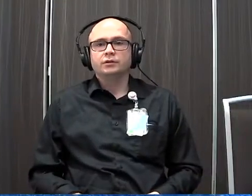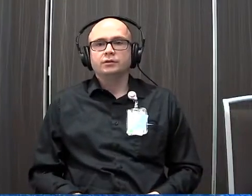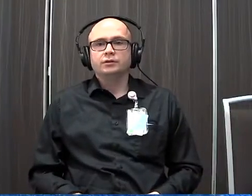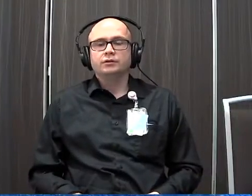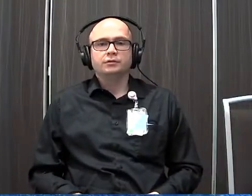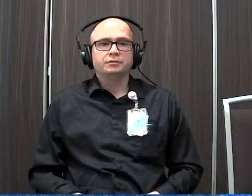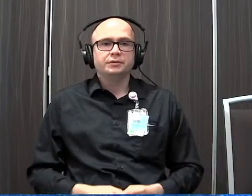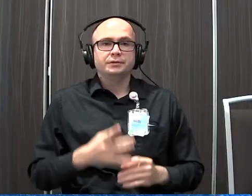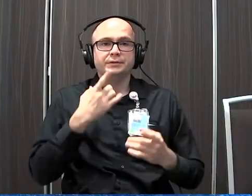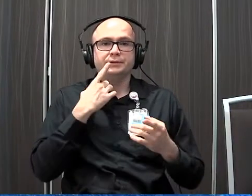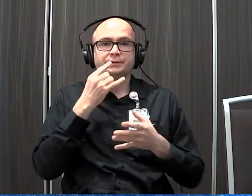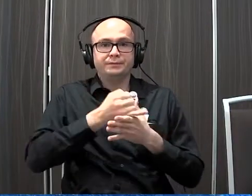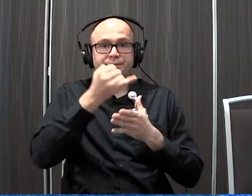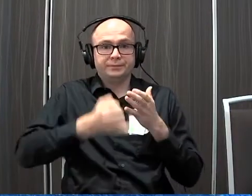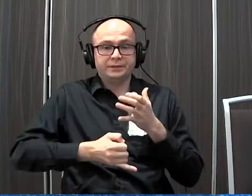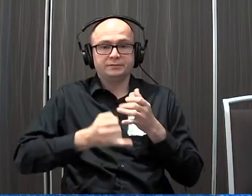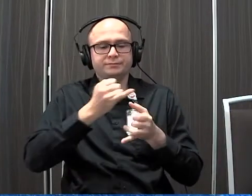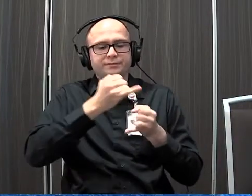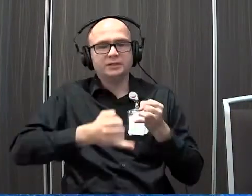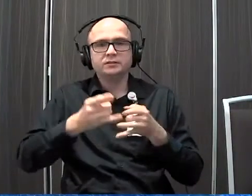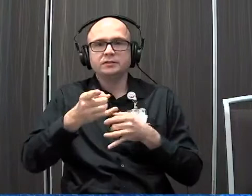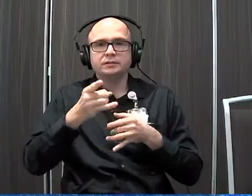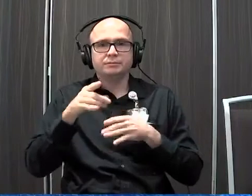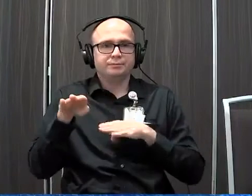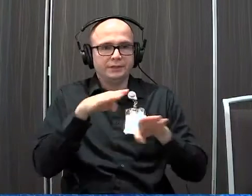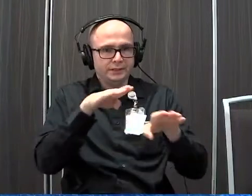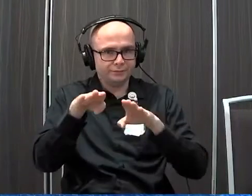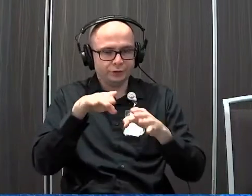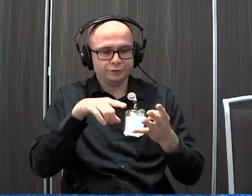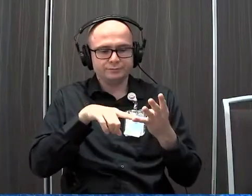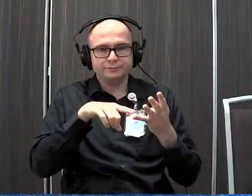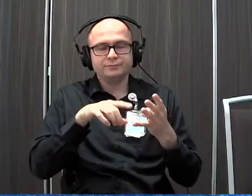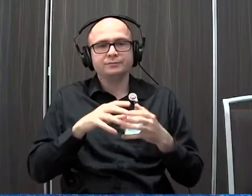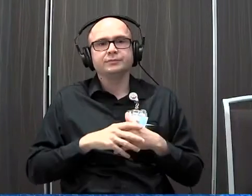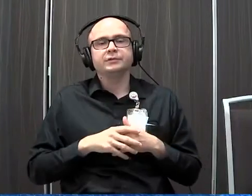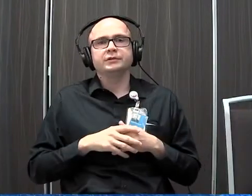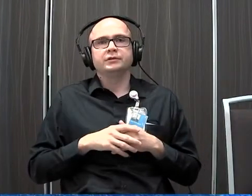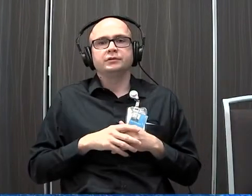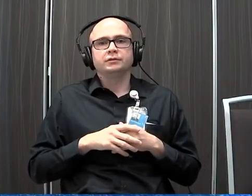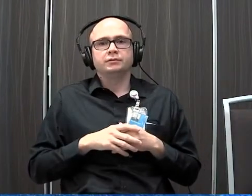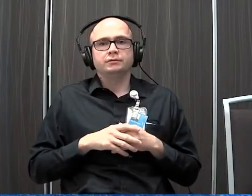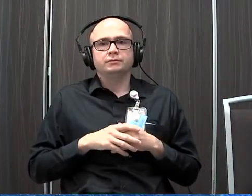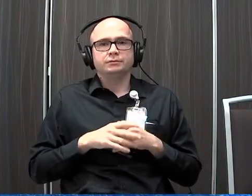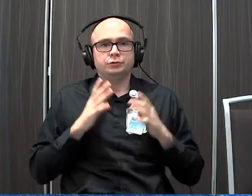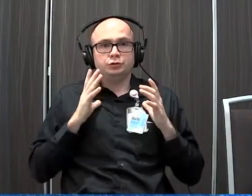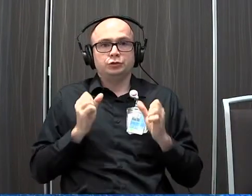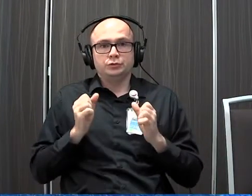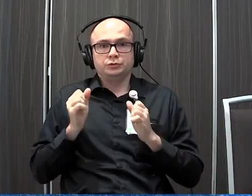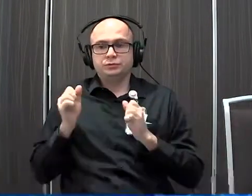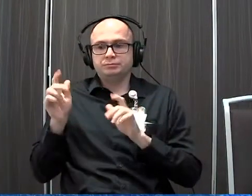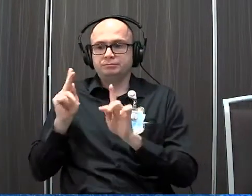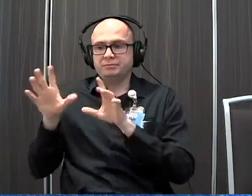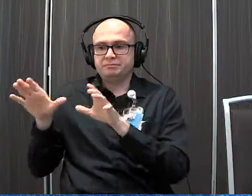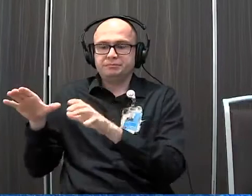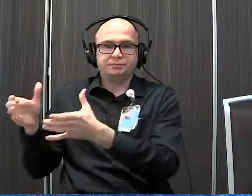And then finally, the domain of behavior. And a lot of individuals with Charge exhibit some